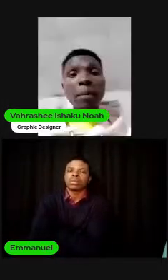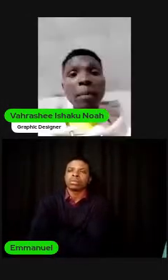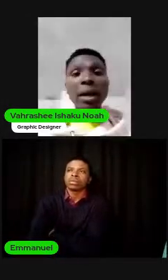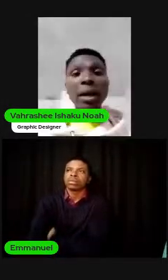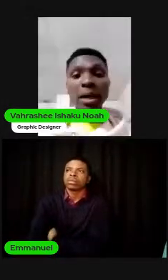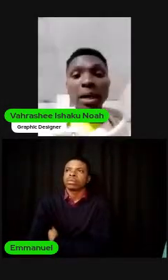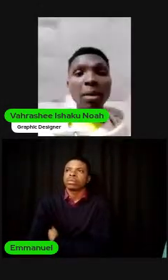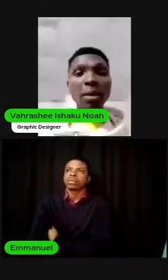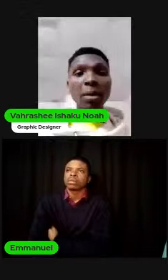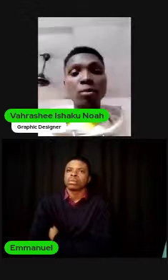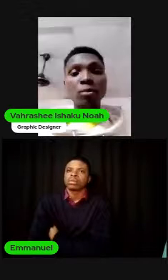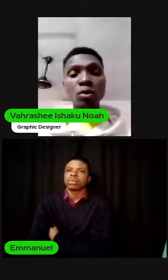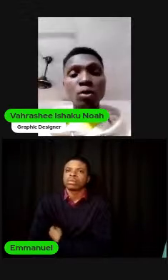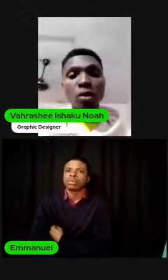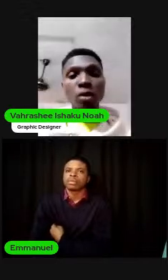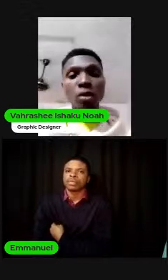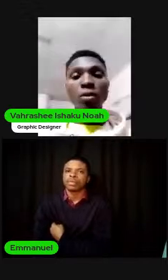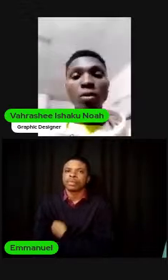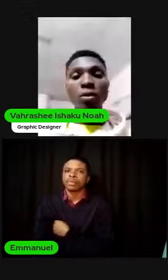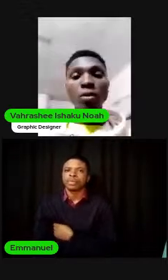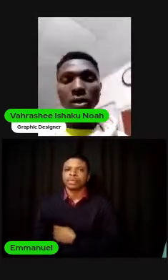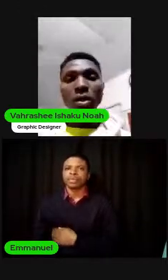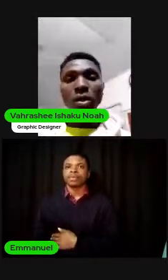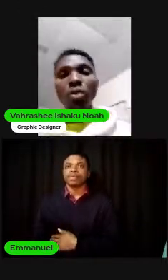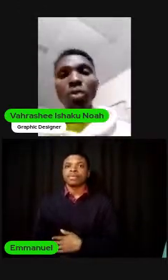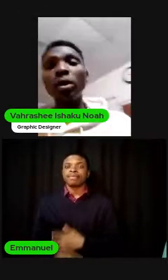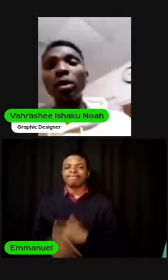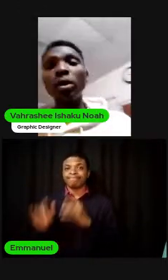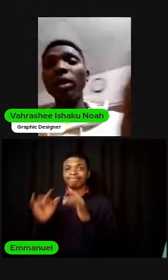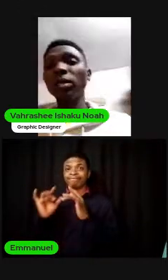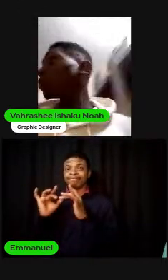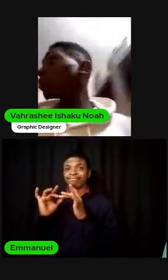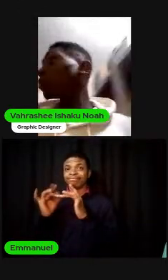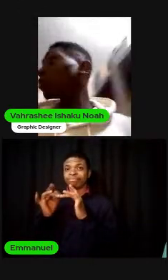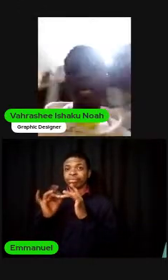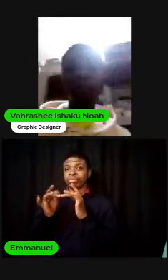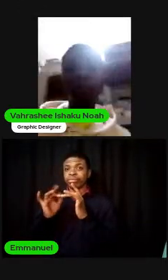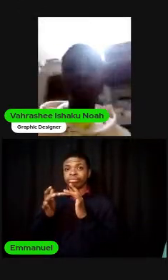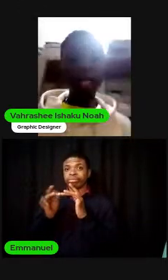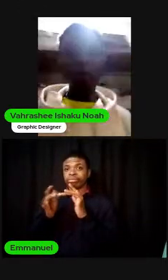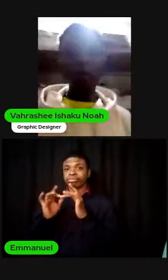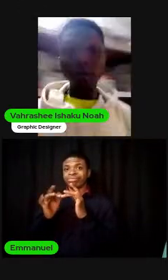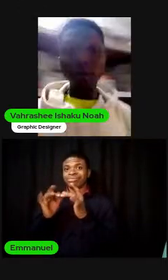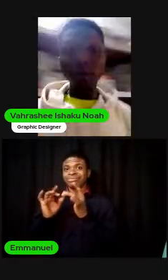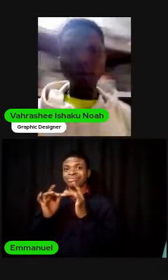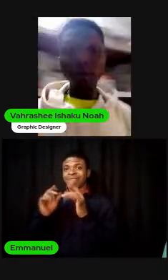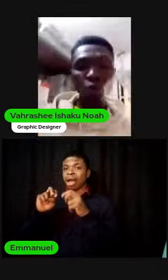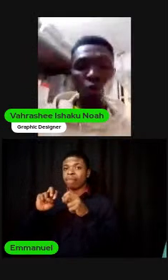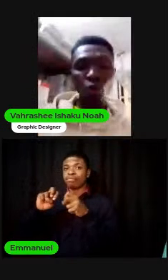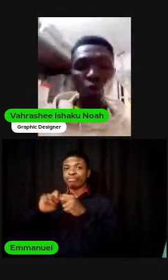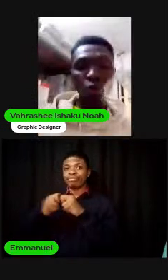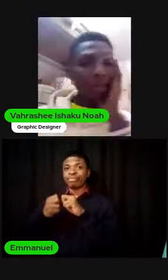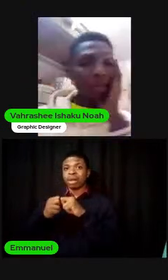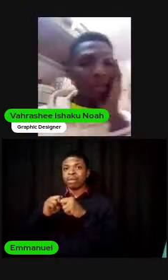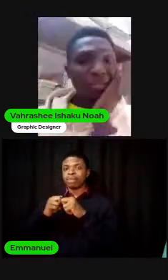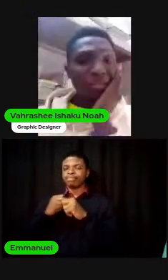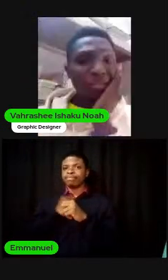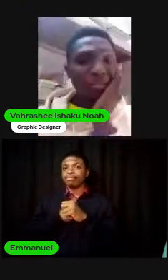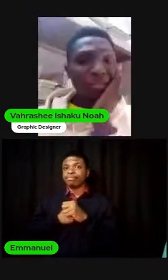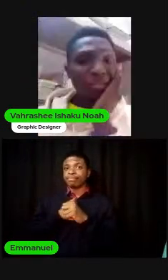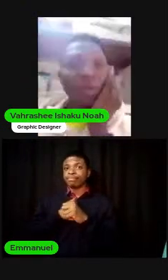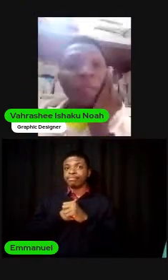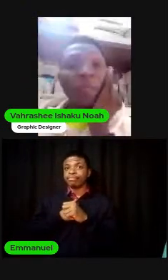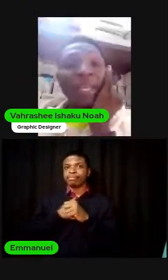I'm back. I'm back. I'm so sorry. My network was so sorry about that. I'm sorry. I told you I'm at work, so I'm just